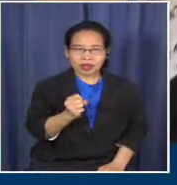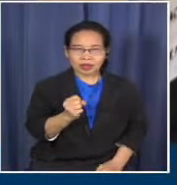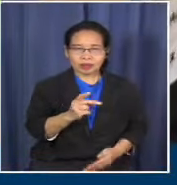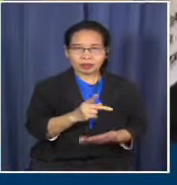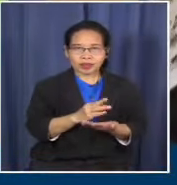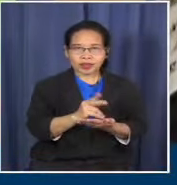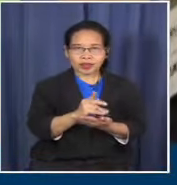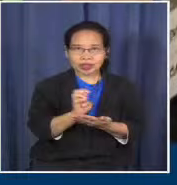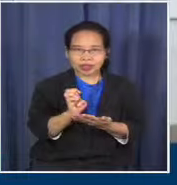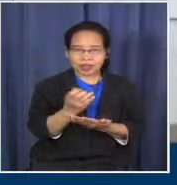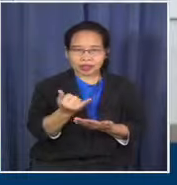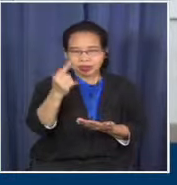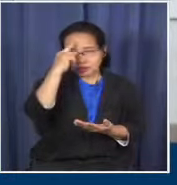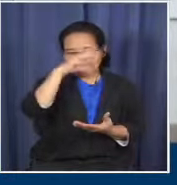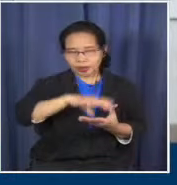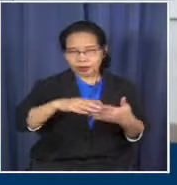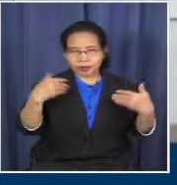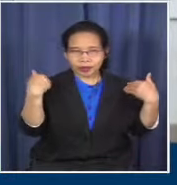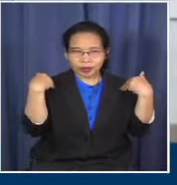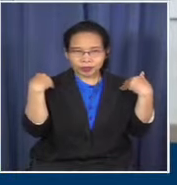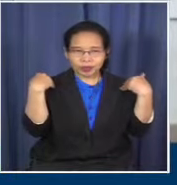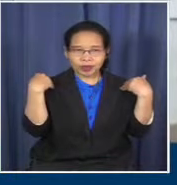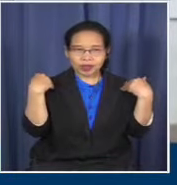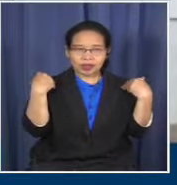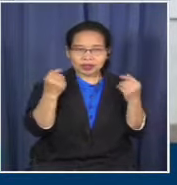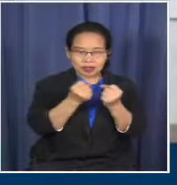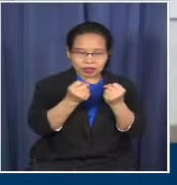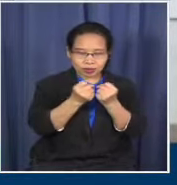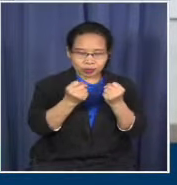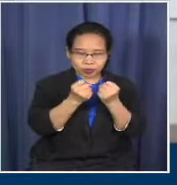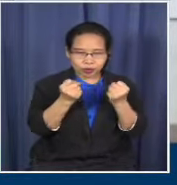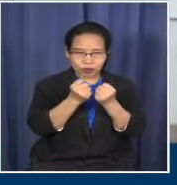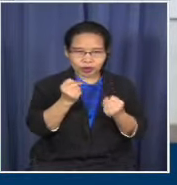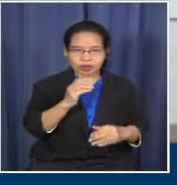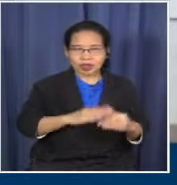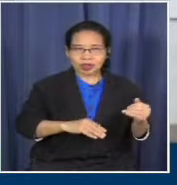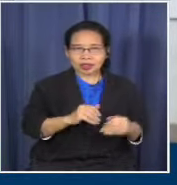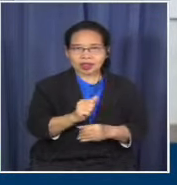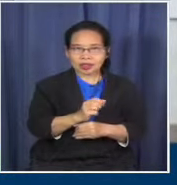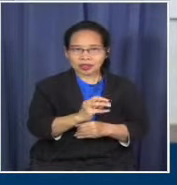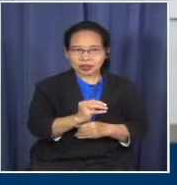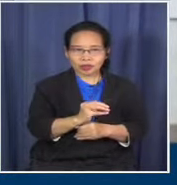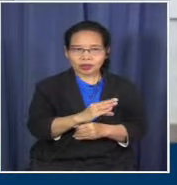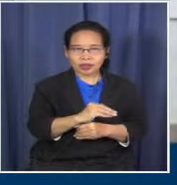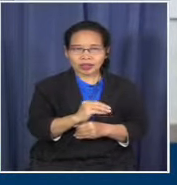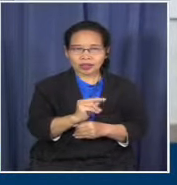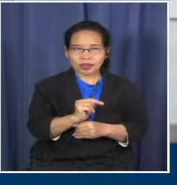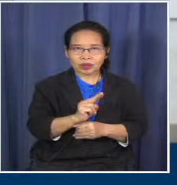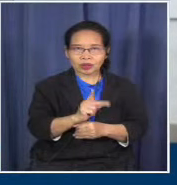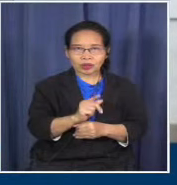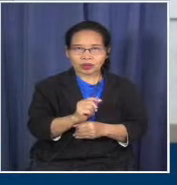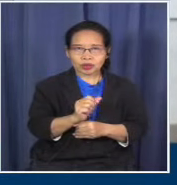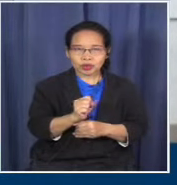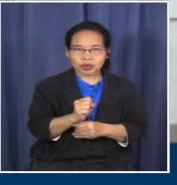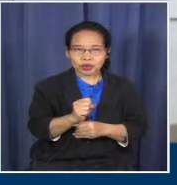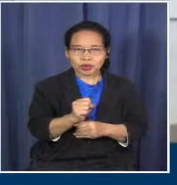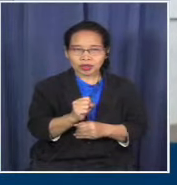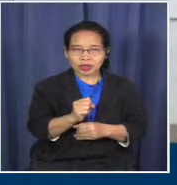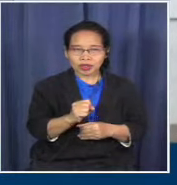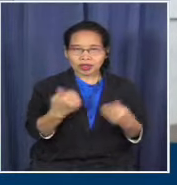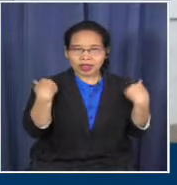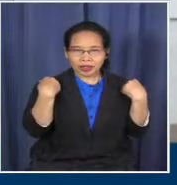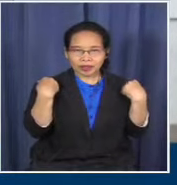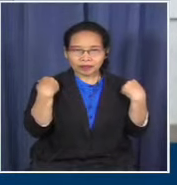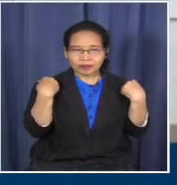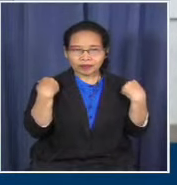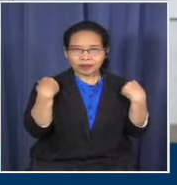which they call God's particle. They believe that there is something smaller than the